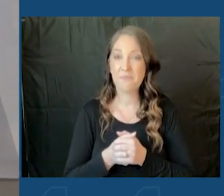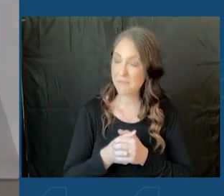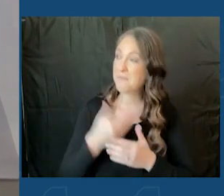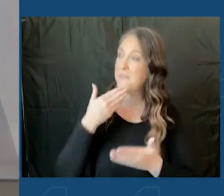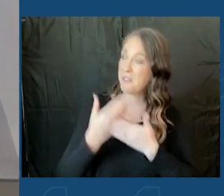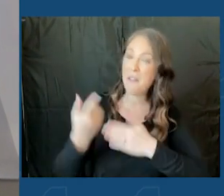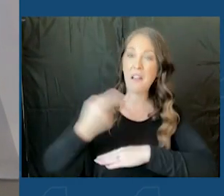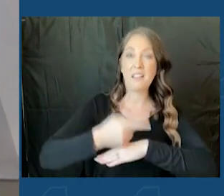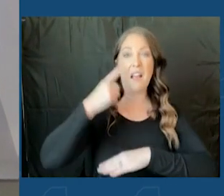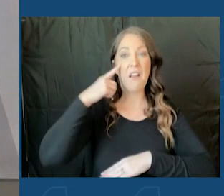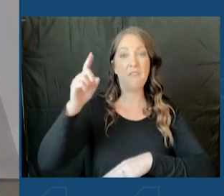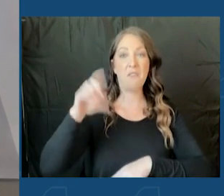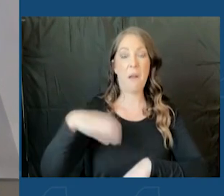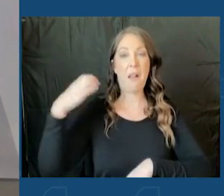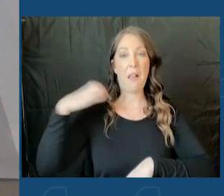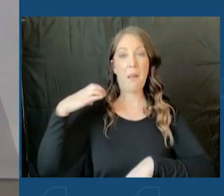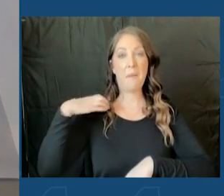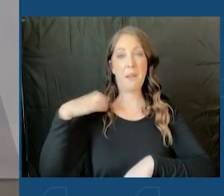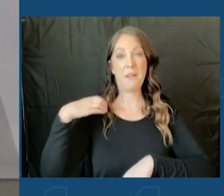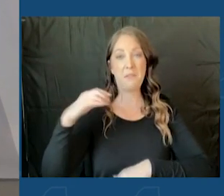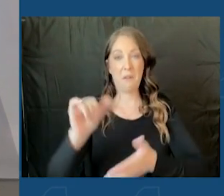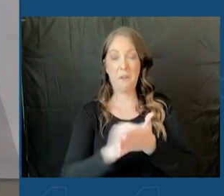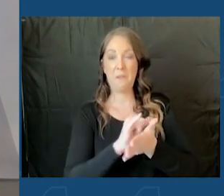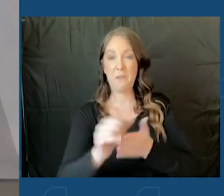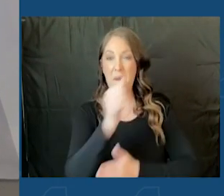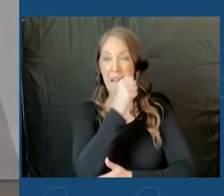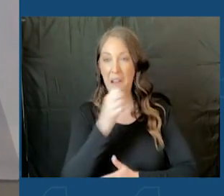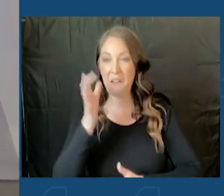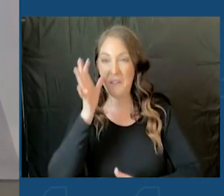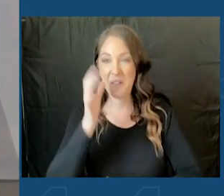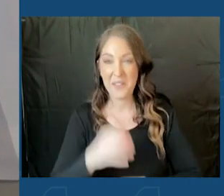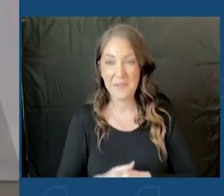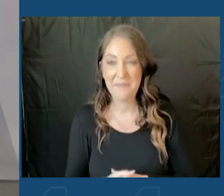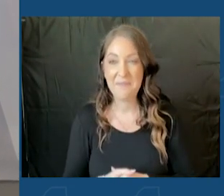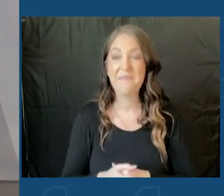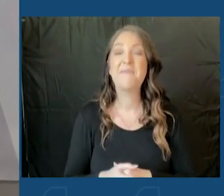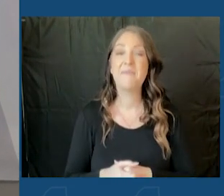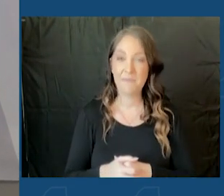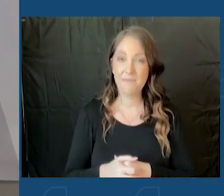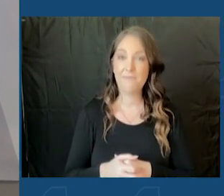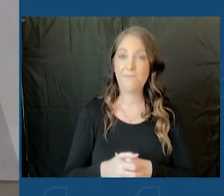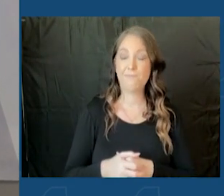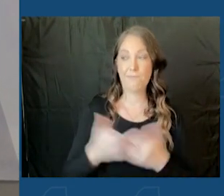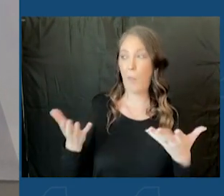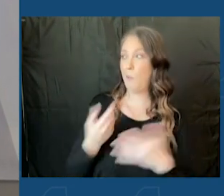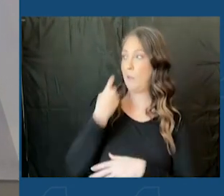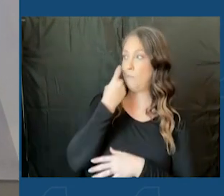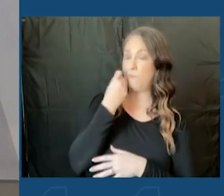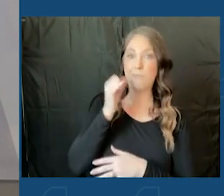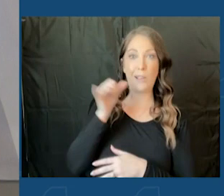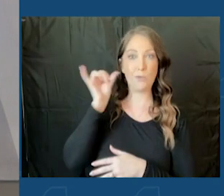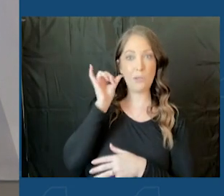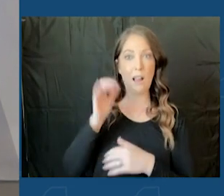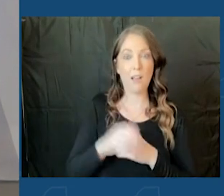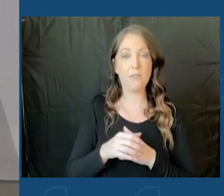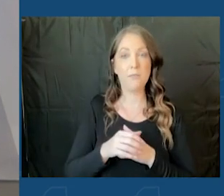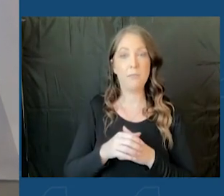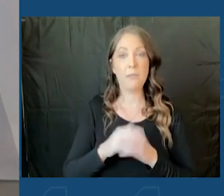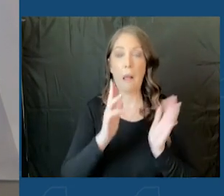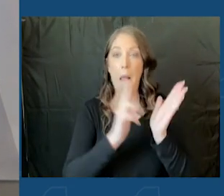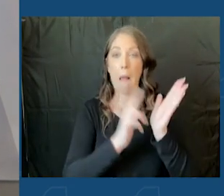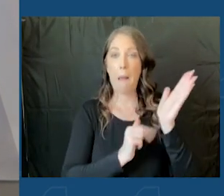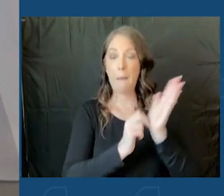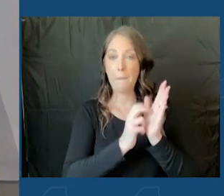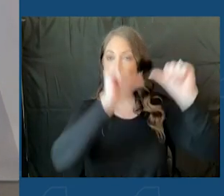be the Commissioner of New York Agriculture. I'll tell you that, too. I was just here yesterday, and we unveiled the butter sculpture up in the